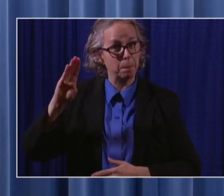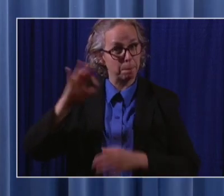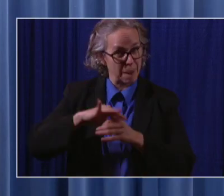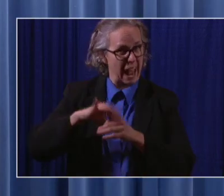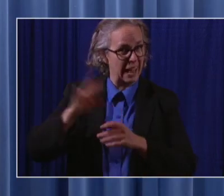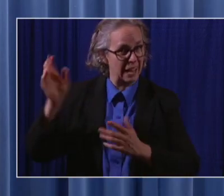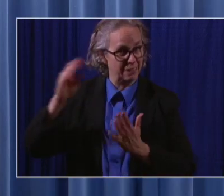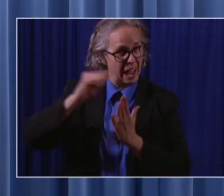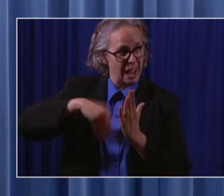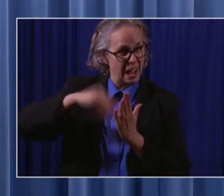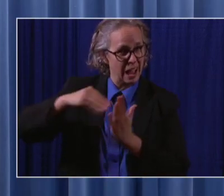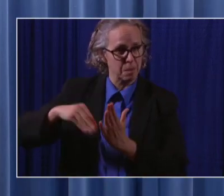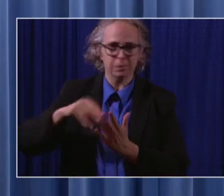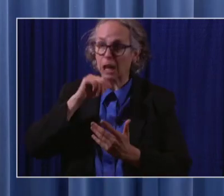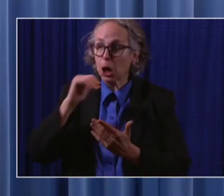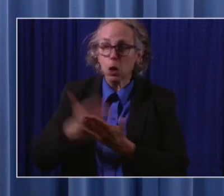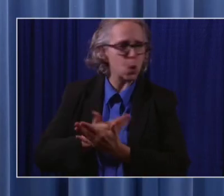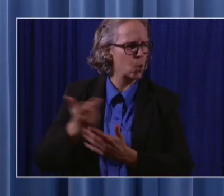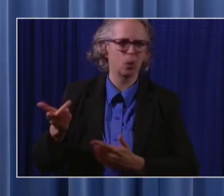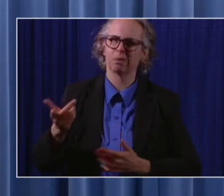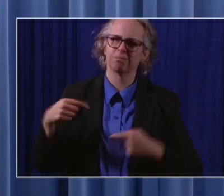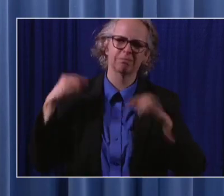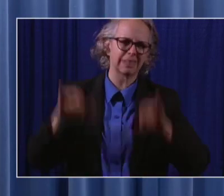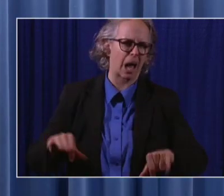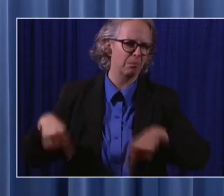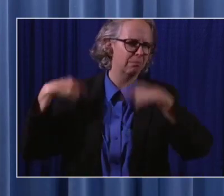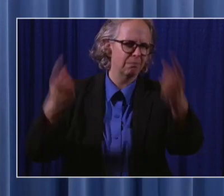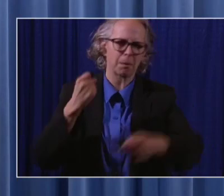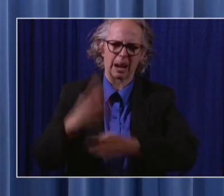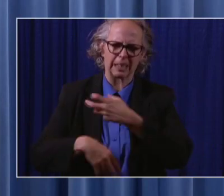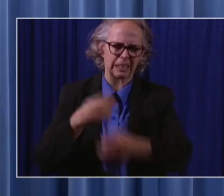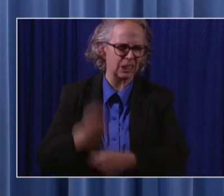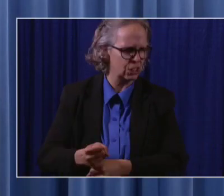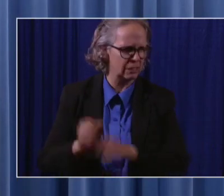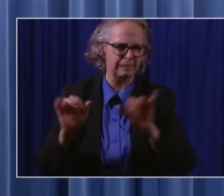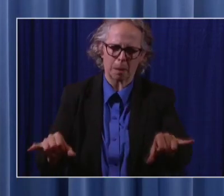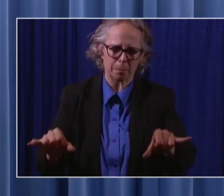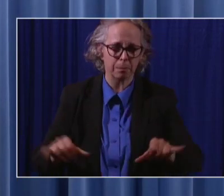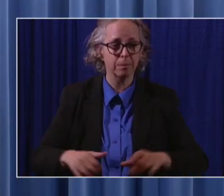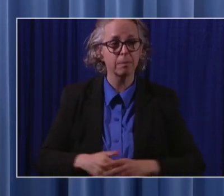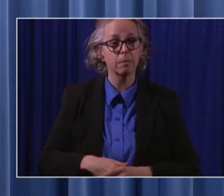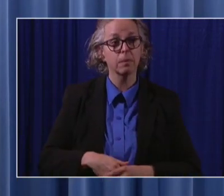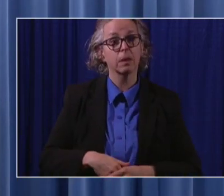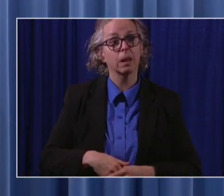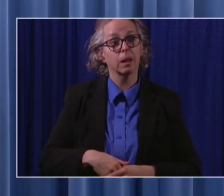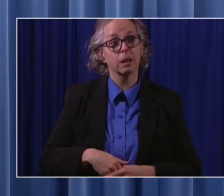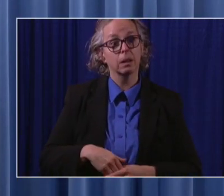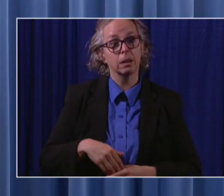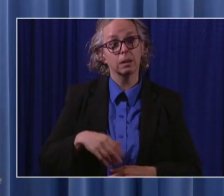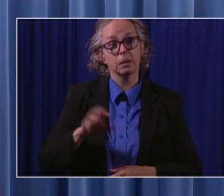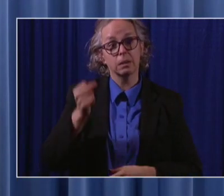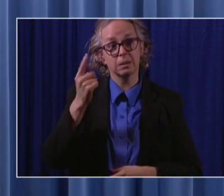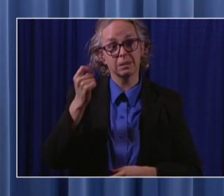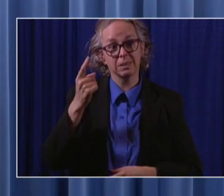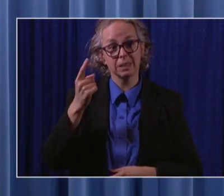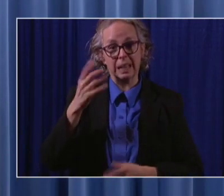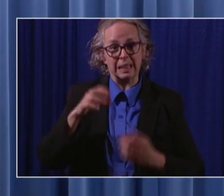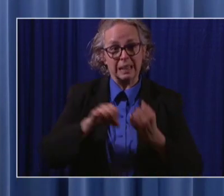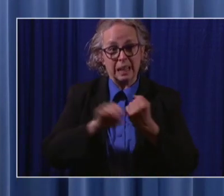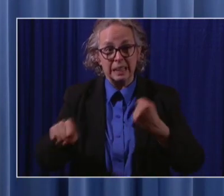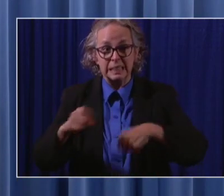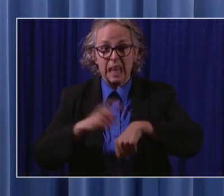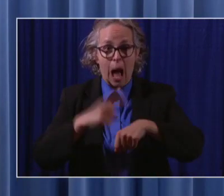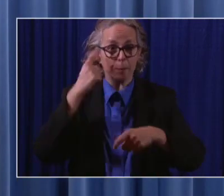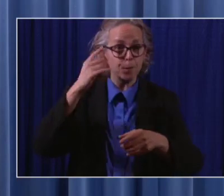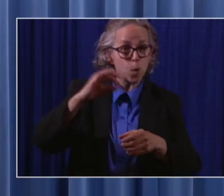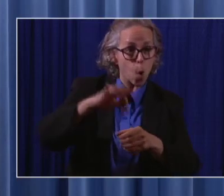time to do it. We've done it for a number of years. Our additional voting on additional hours of voting that's available to go to the